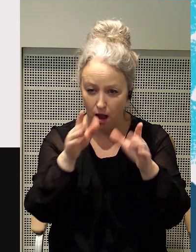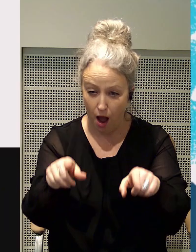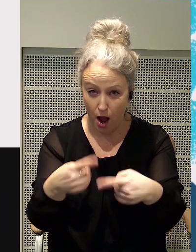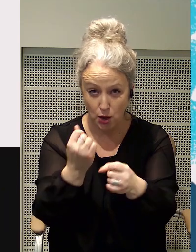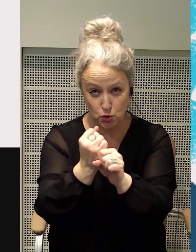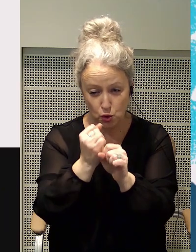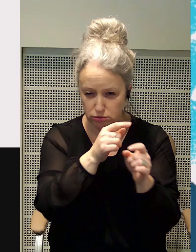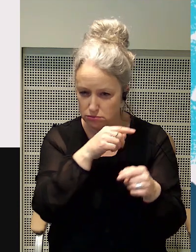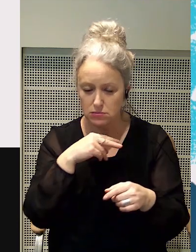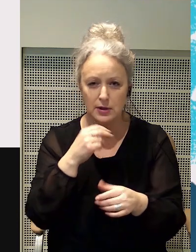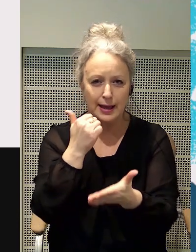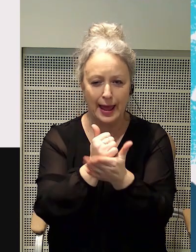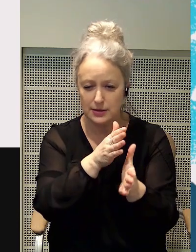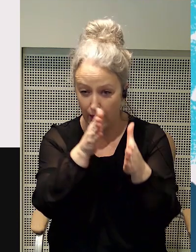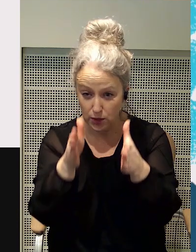common.